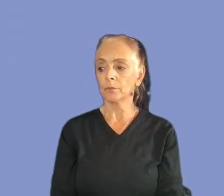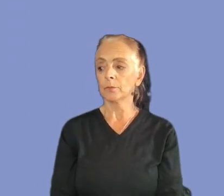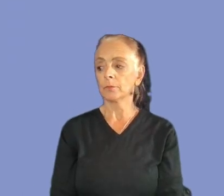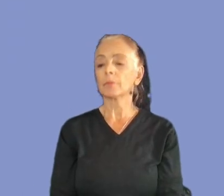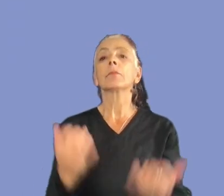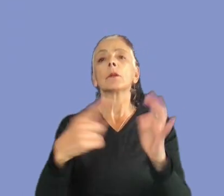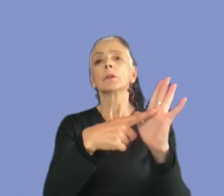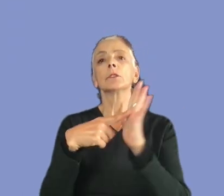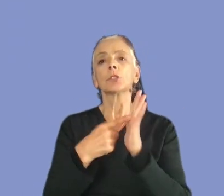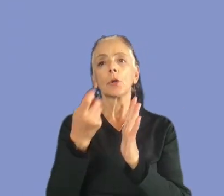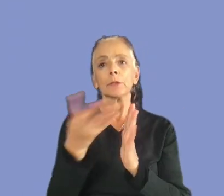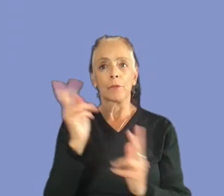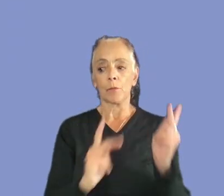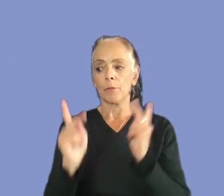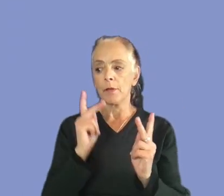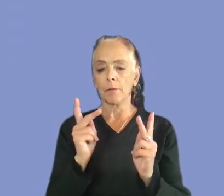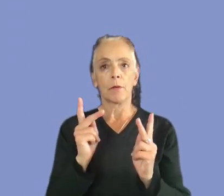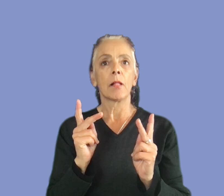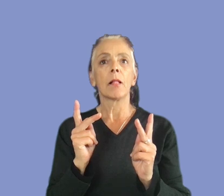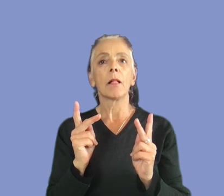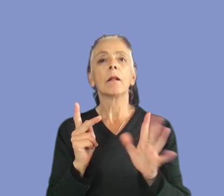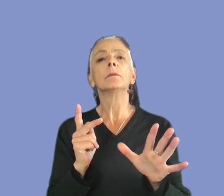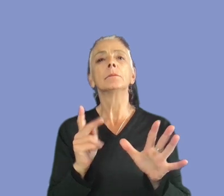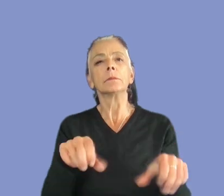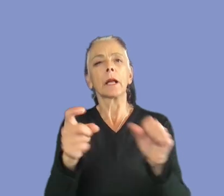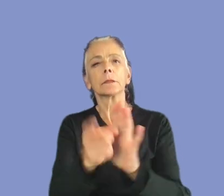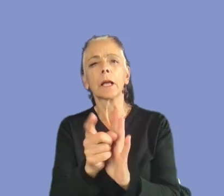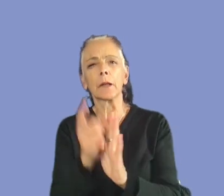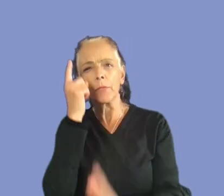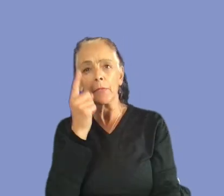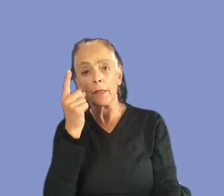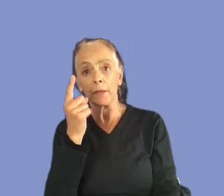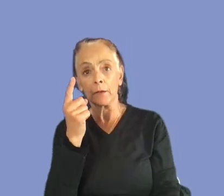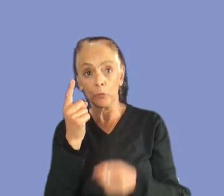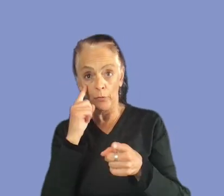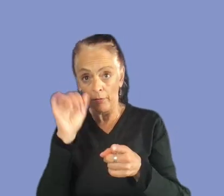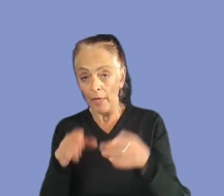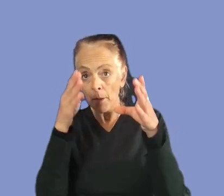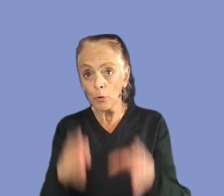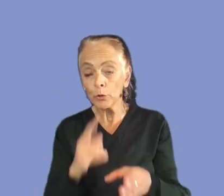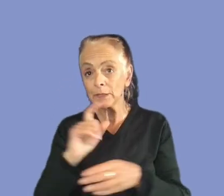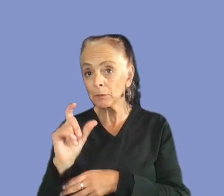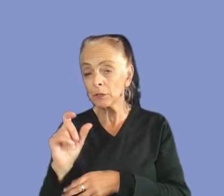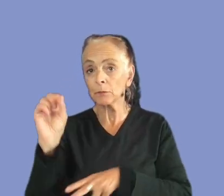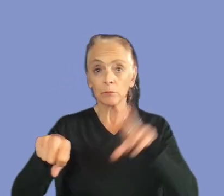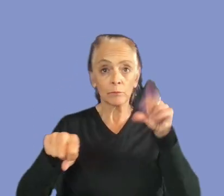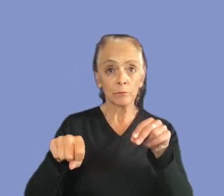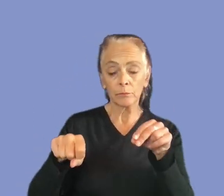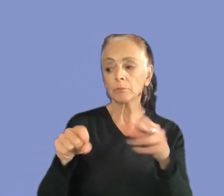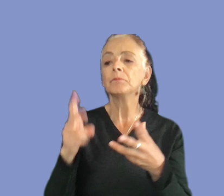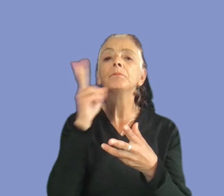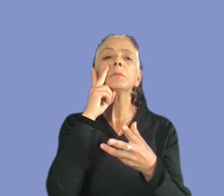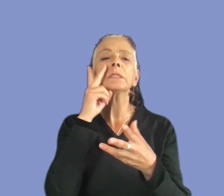I'm going to show you a series of people, and please just take a second and think about whether you believe this person is a Muslim or not. Let's